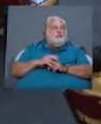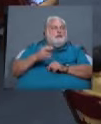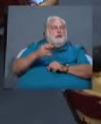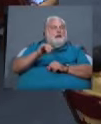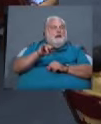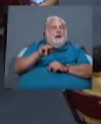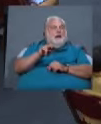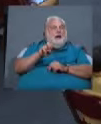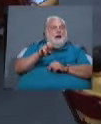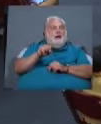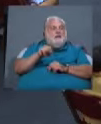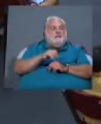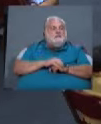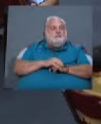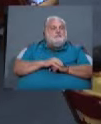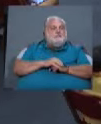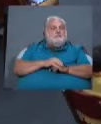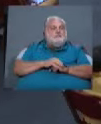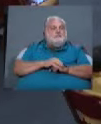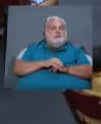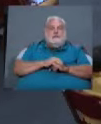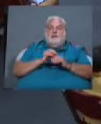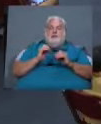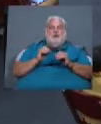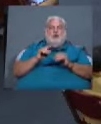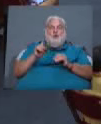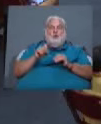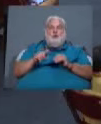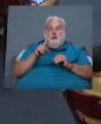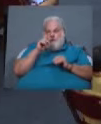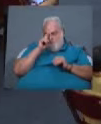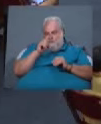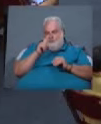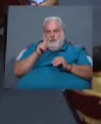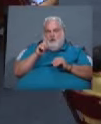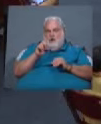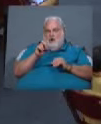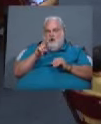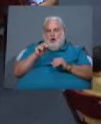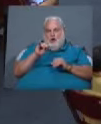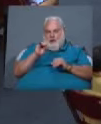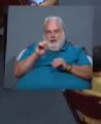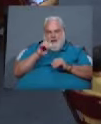Hines? I don't have any questions for Ernie.